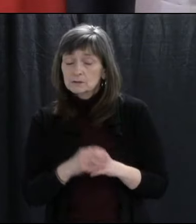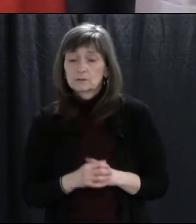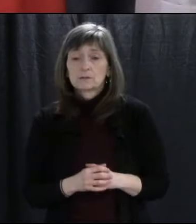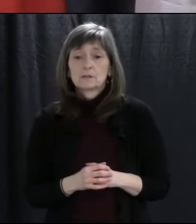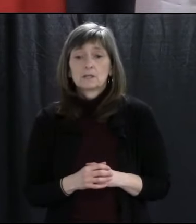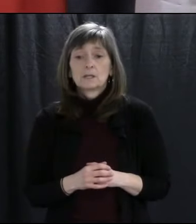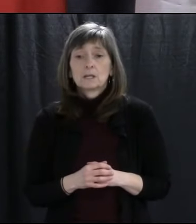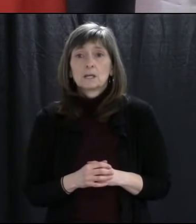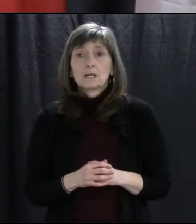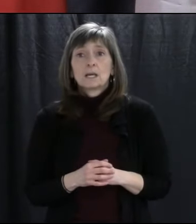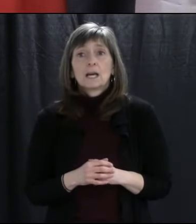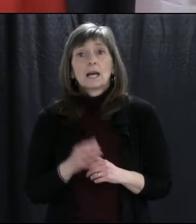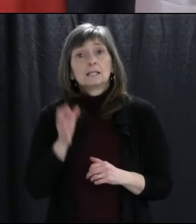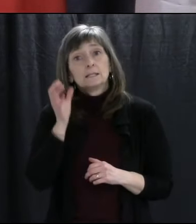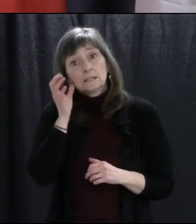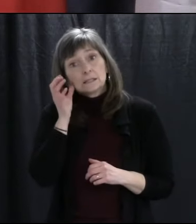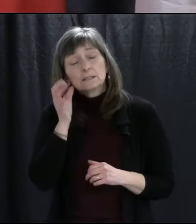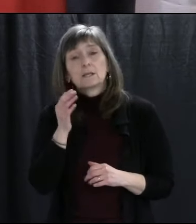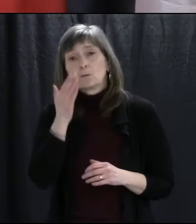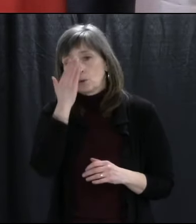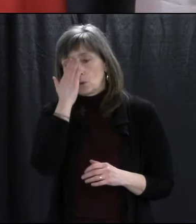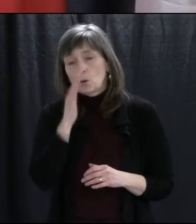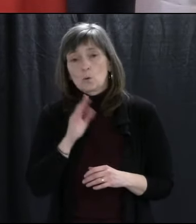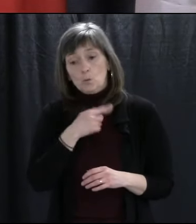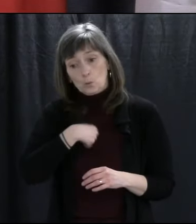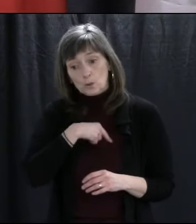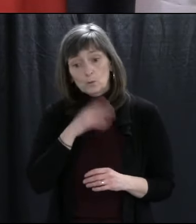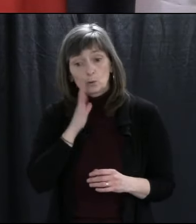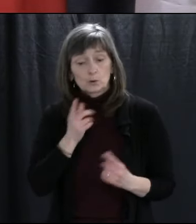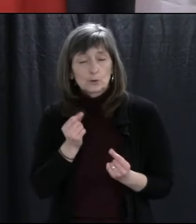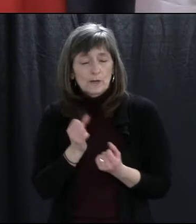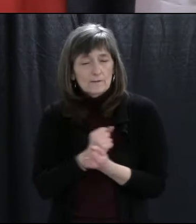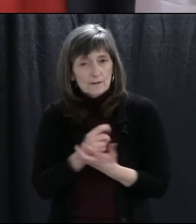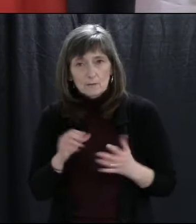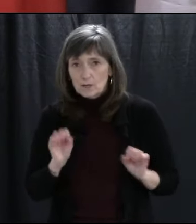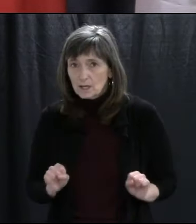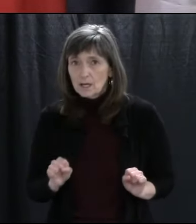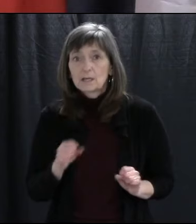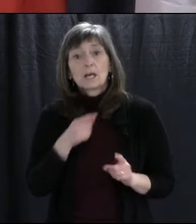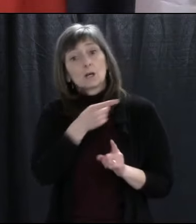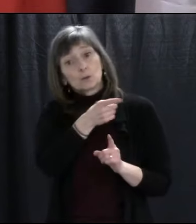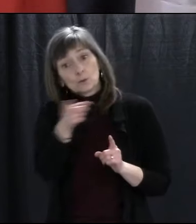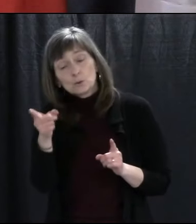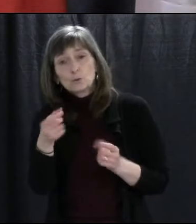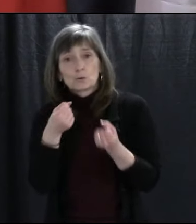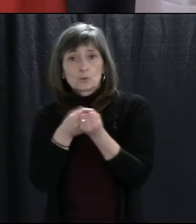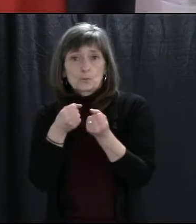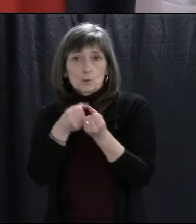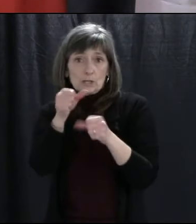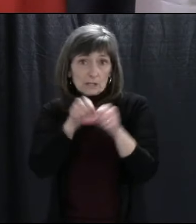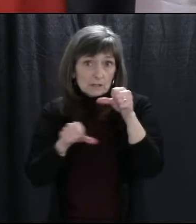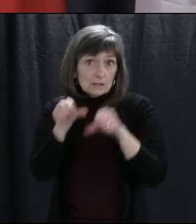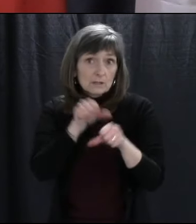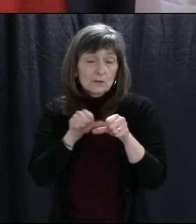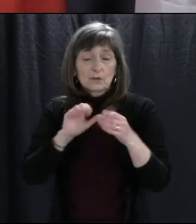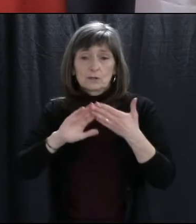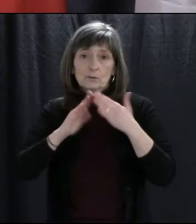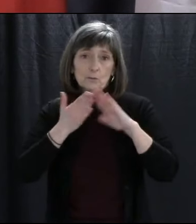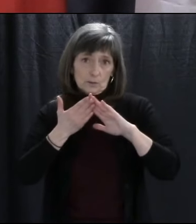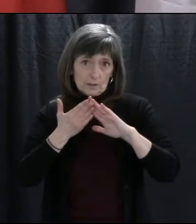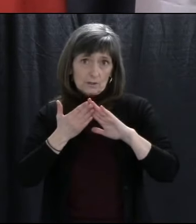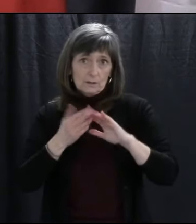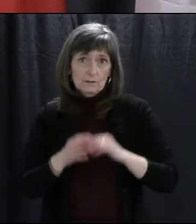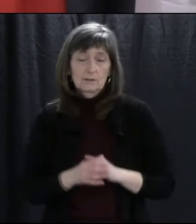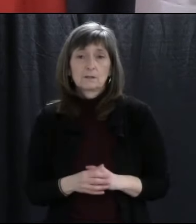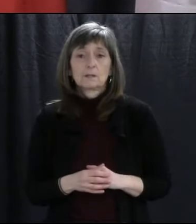know that doing everything, we know that you will do everything to support you, and to support your neighbors, and to support your communities.